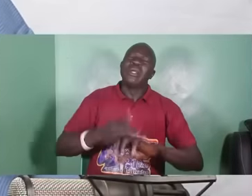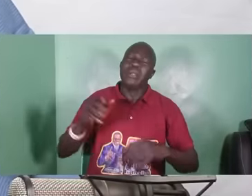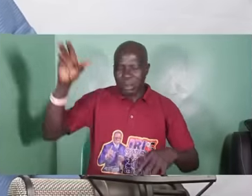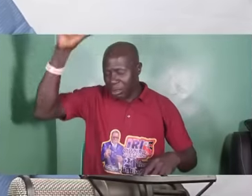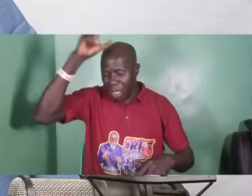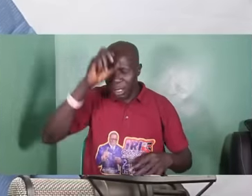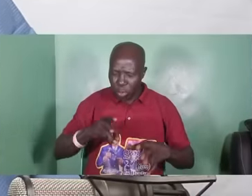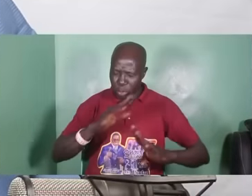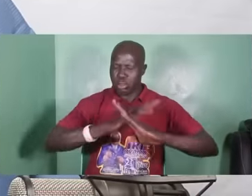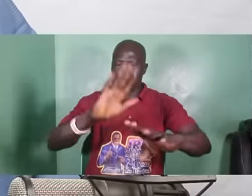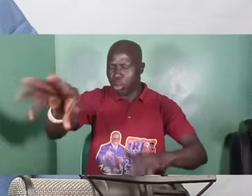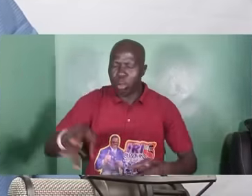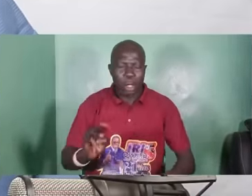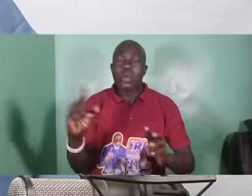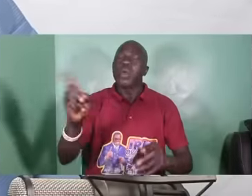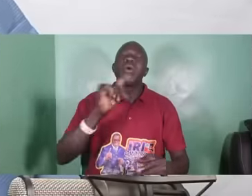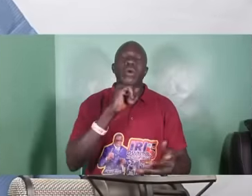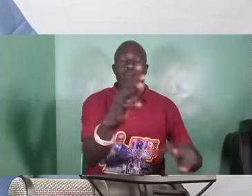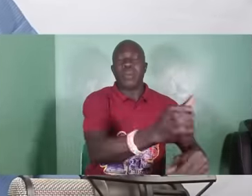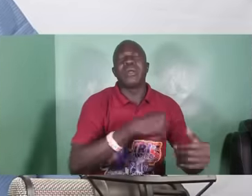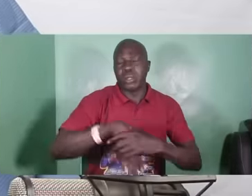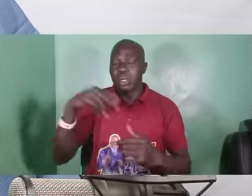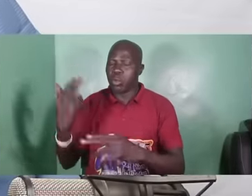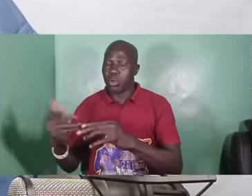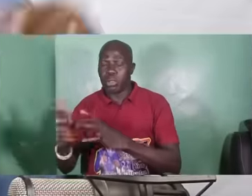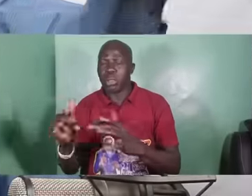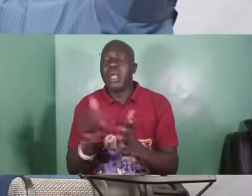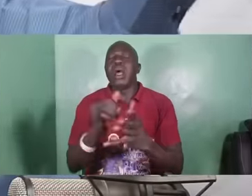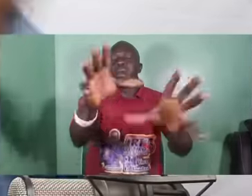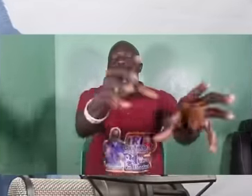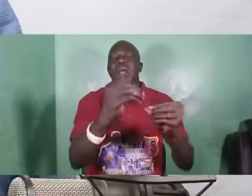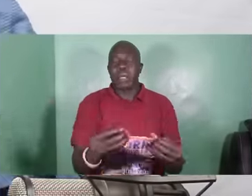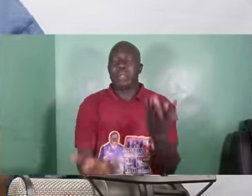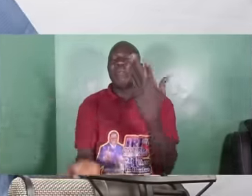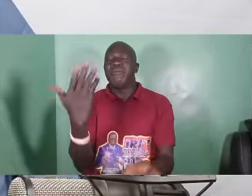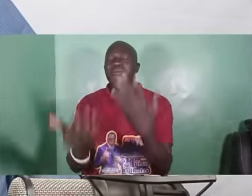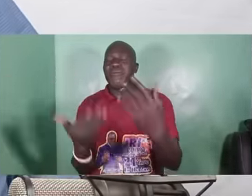said they want to see your way out. In the name of Jesus. Oh, yeah. Every night.